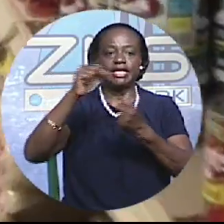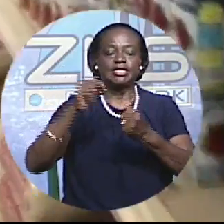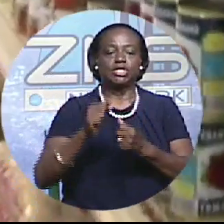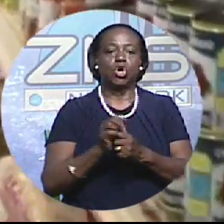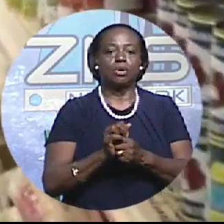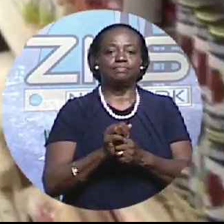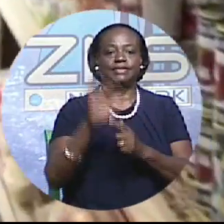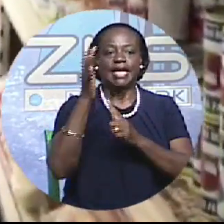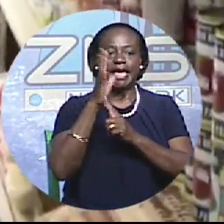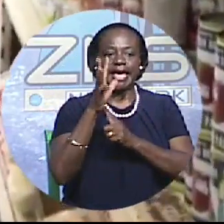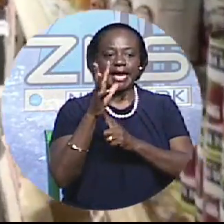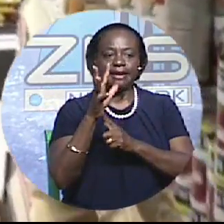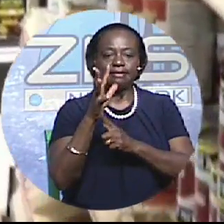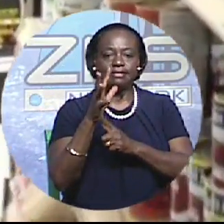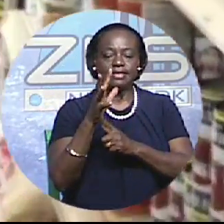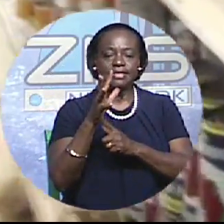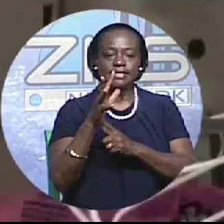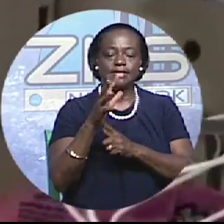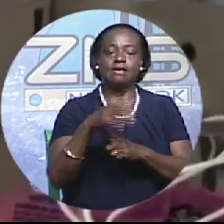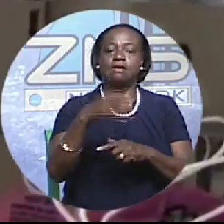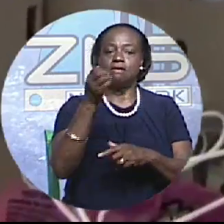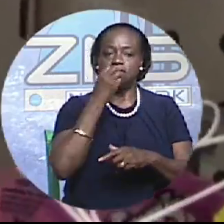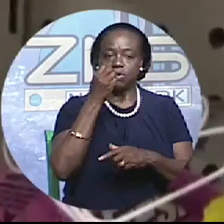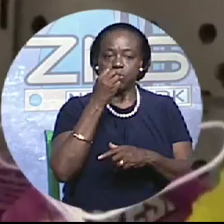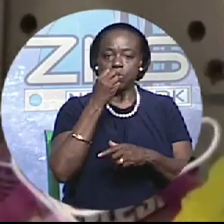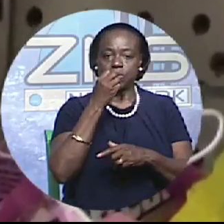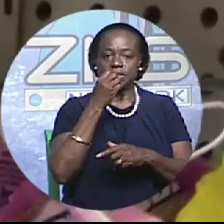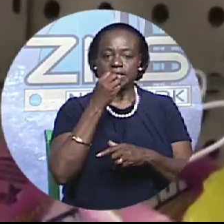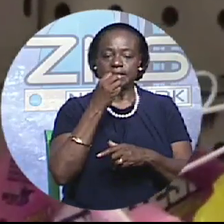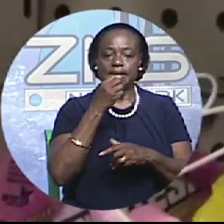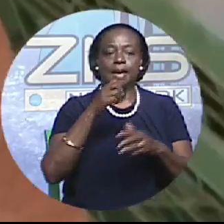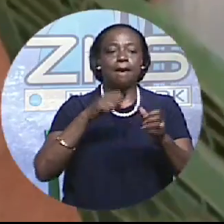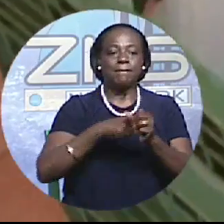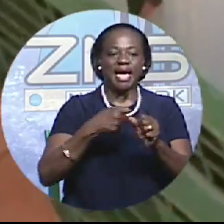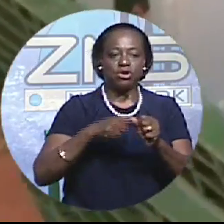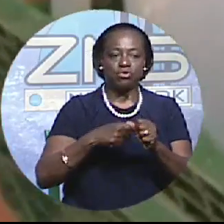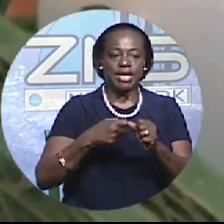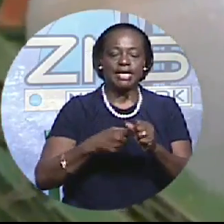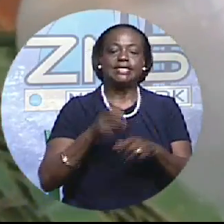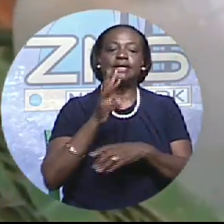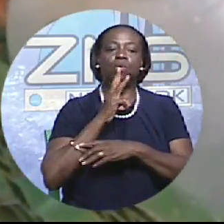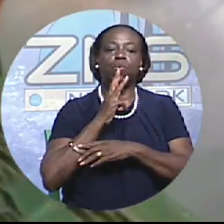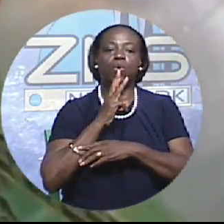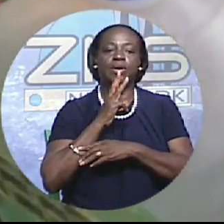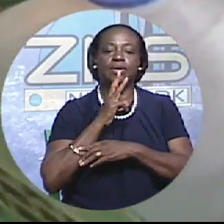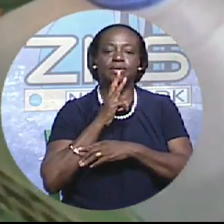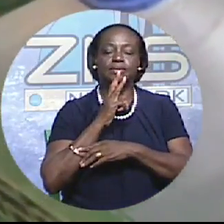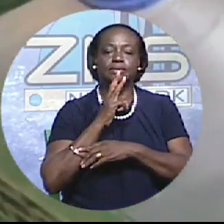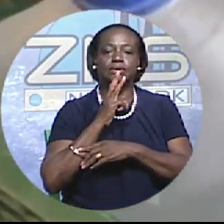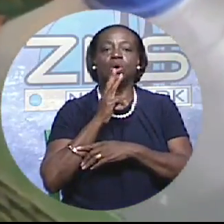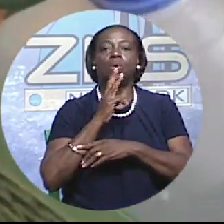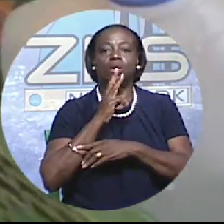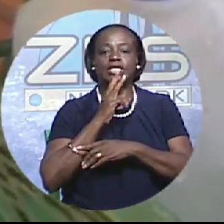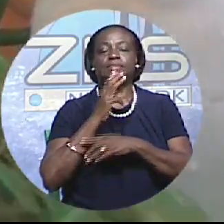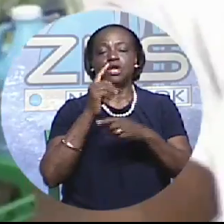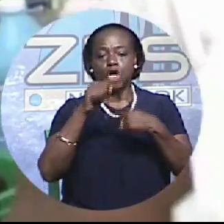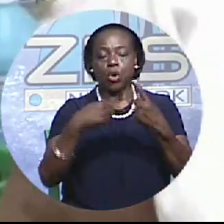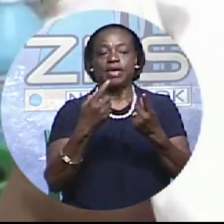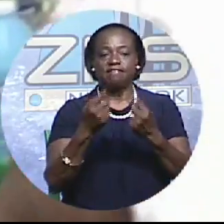Candle, canned foods, batteries, water. Water's been going quite